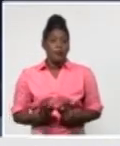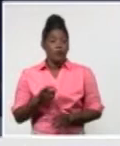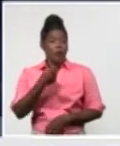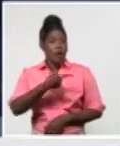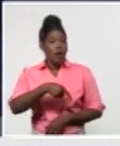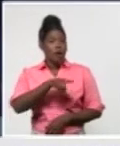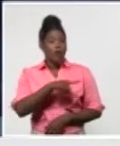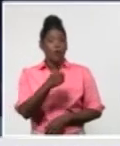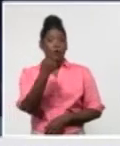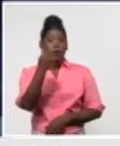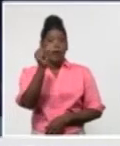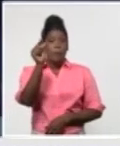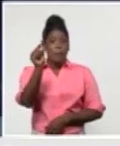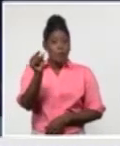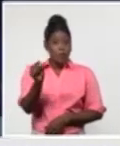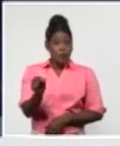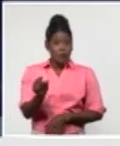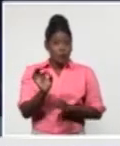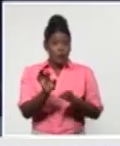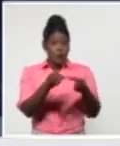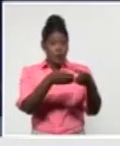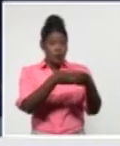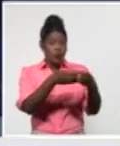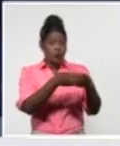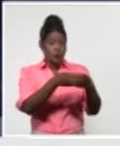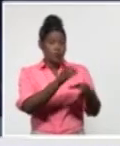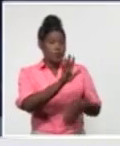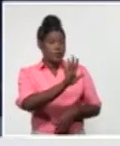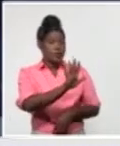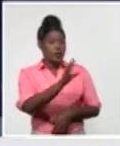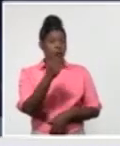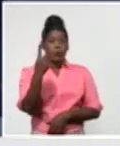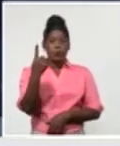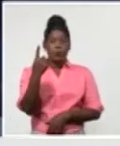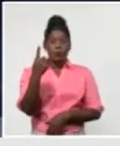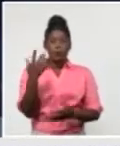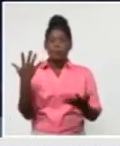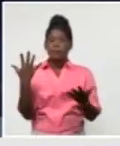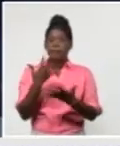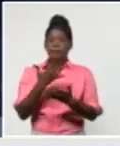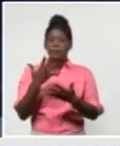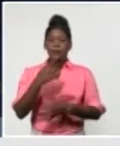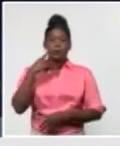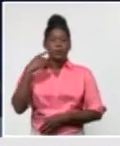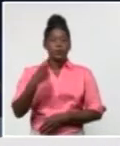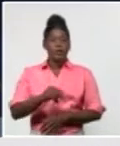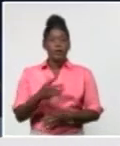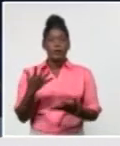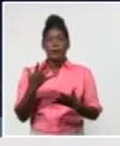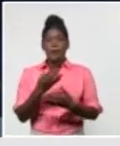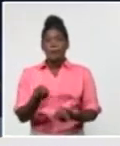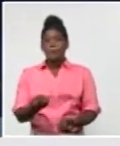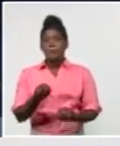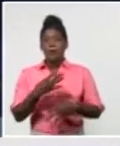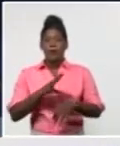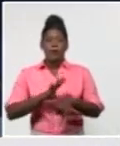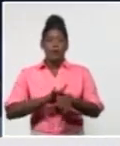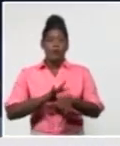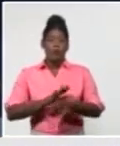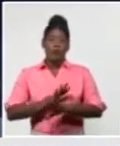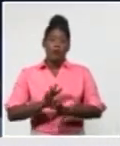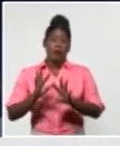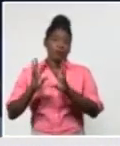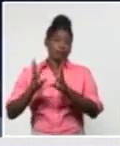In one of the cases diagnosed yesterday, the source of infection could not be determined, so